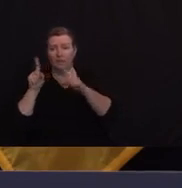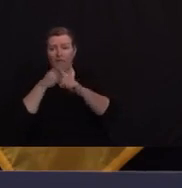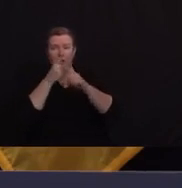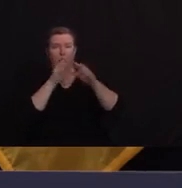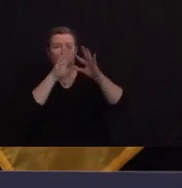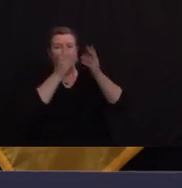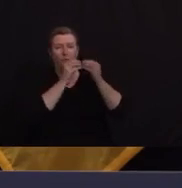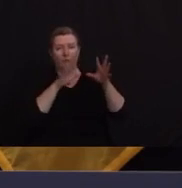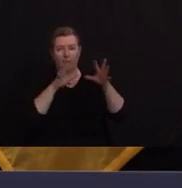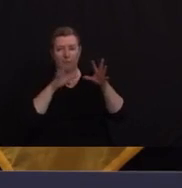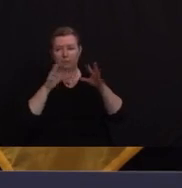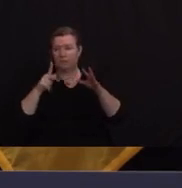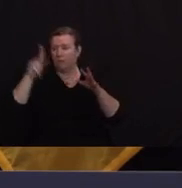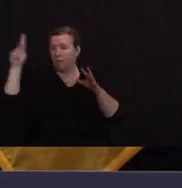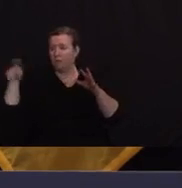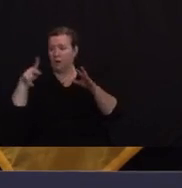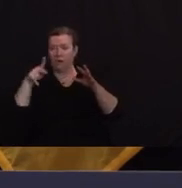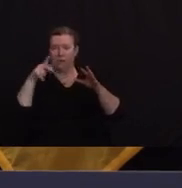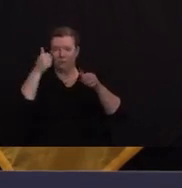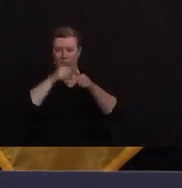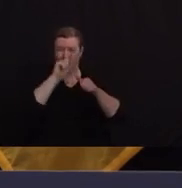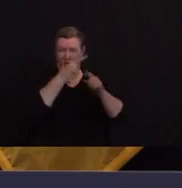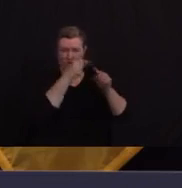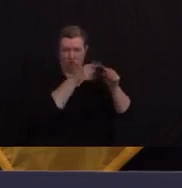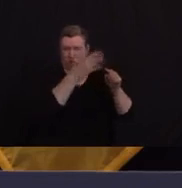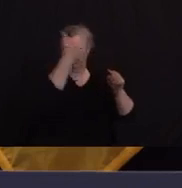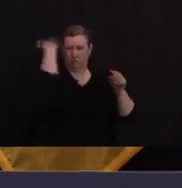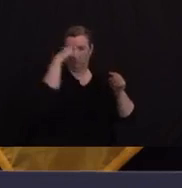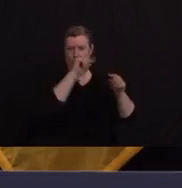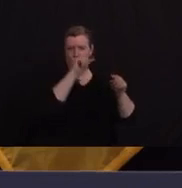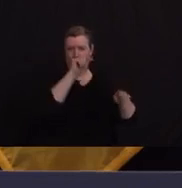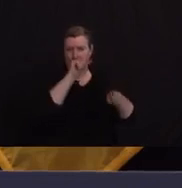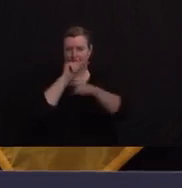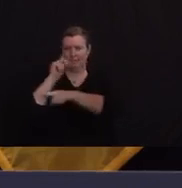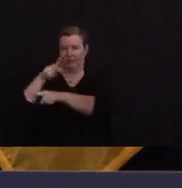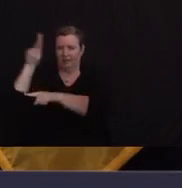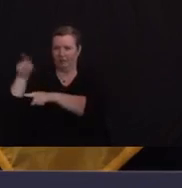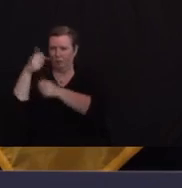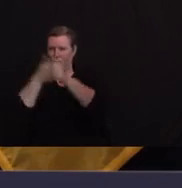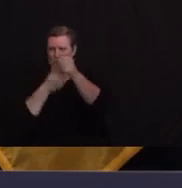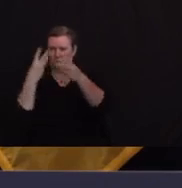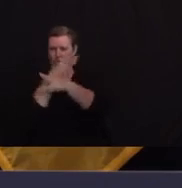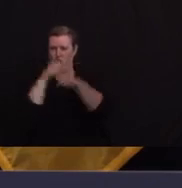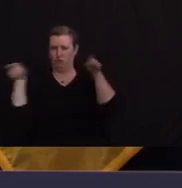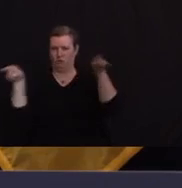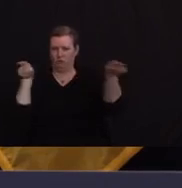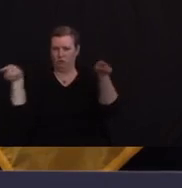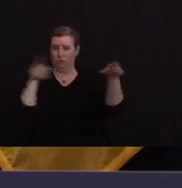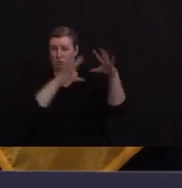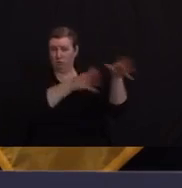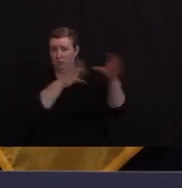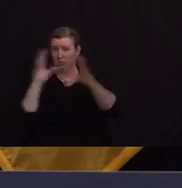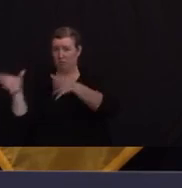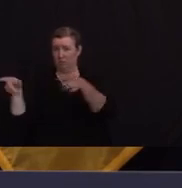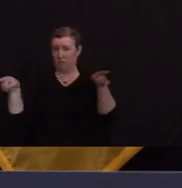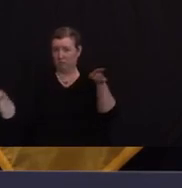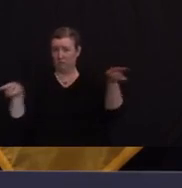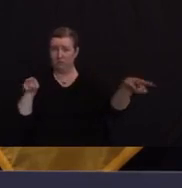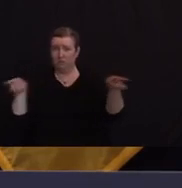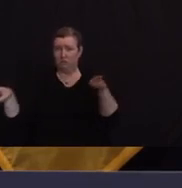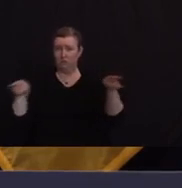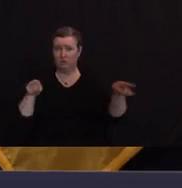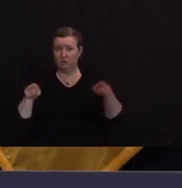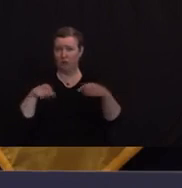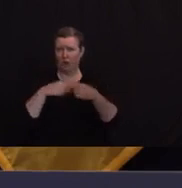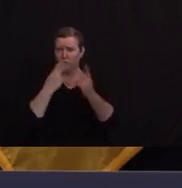different numbers. Please tell us how much more transmissible it is and the source for that information, what you're looking at to determine that. Commissioner,